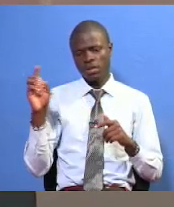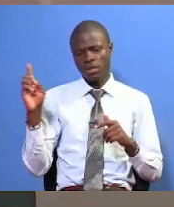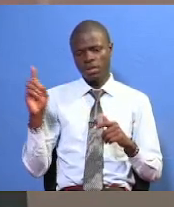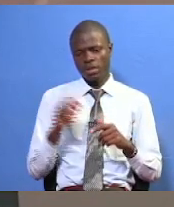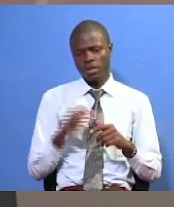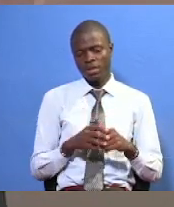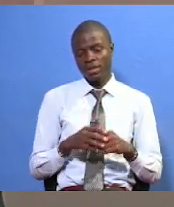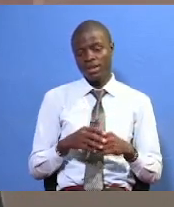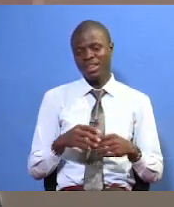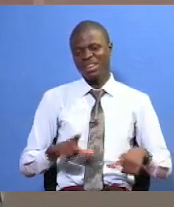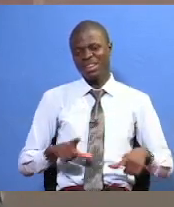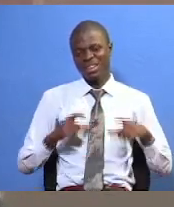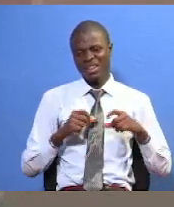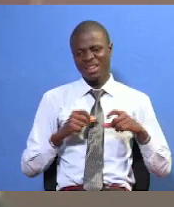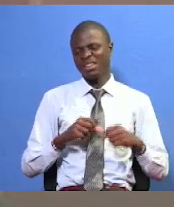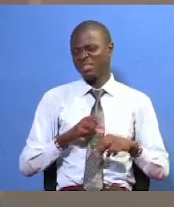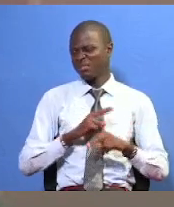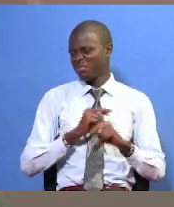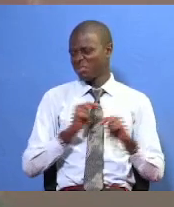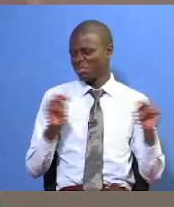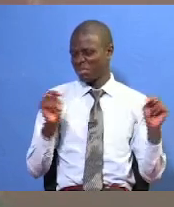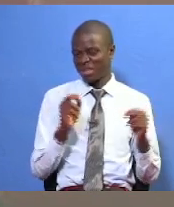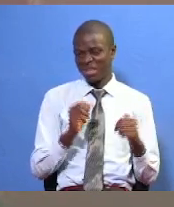without work goes nowhere.